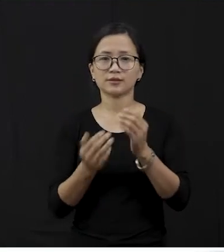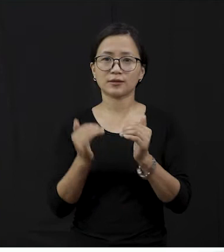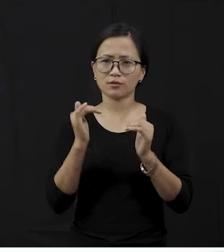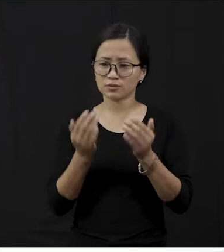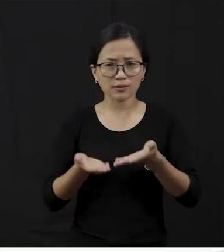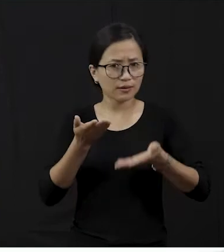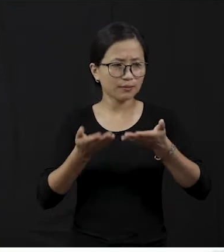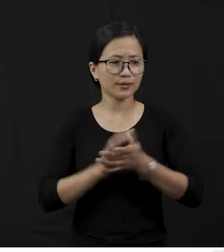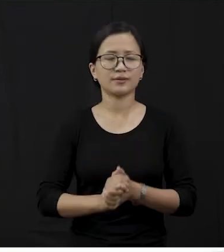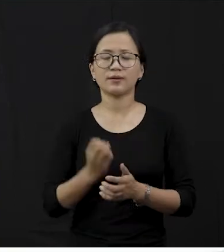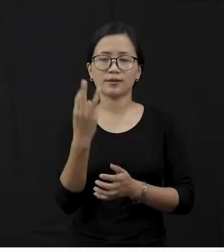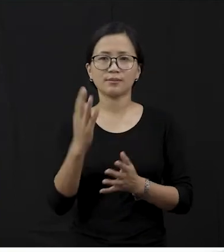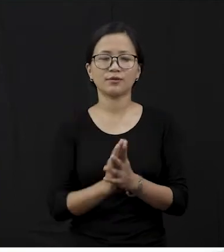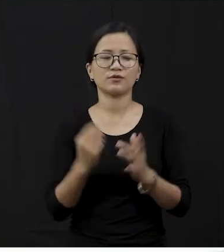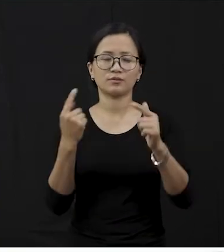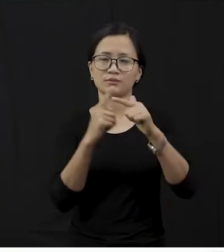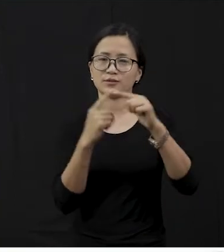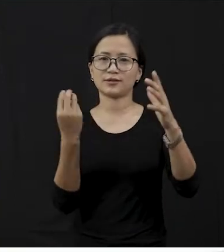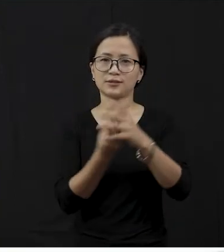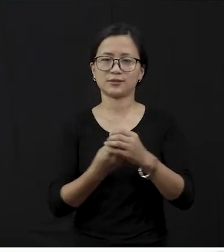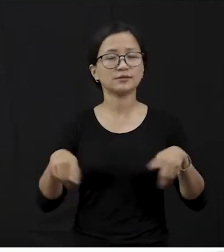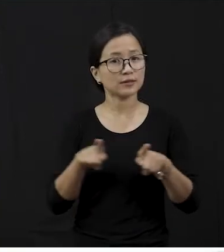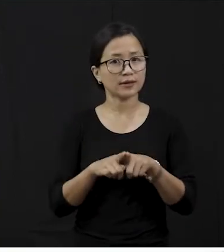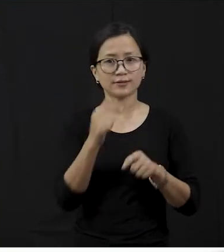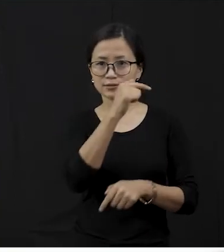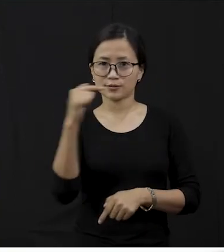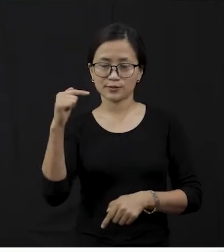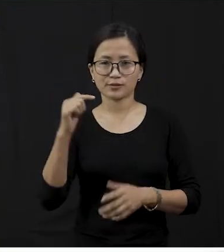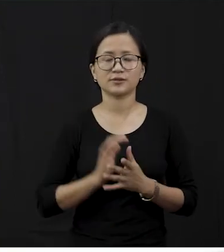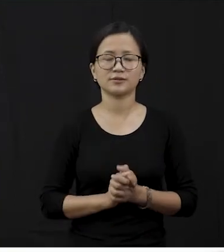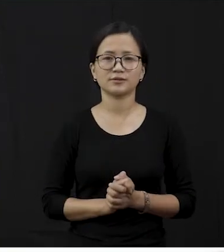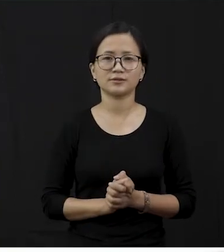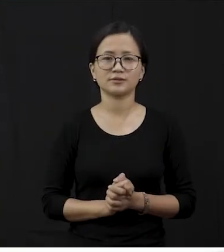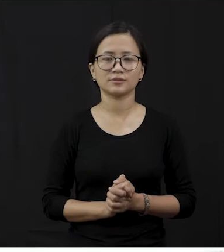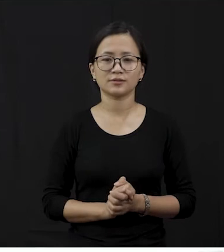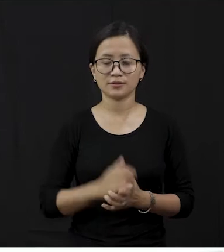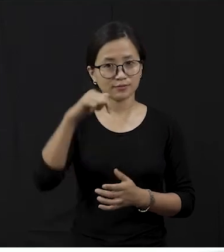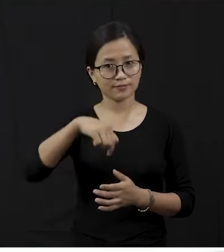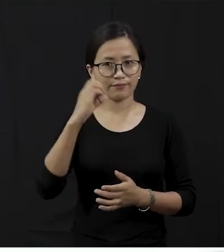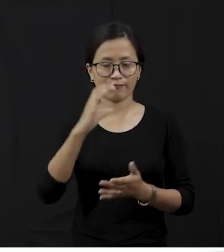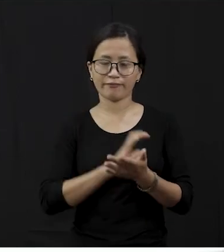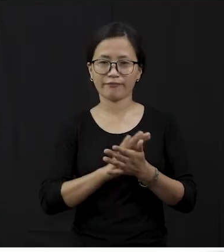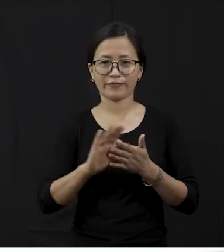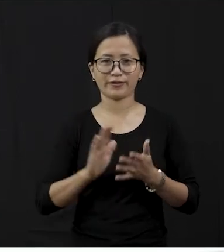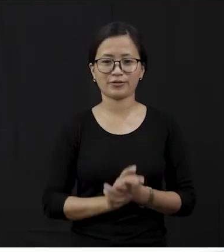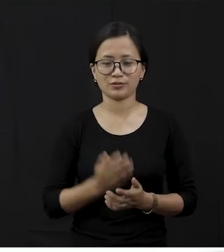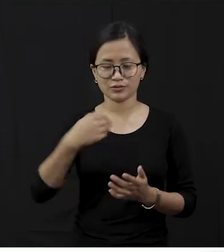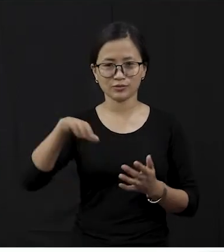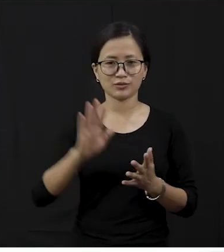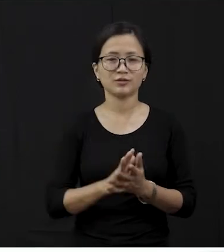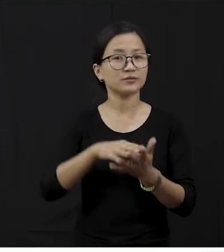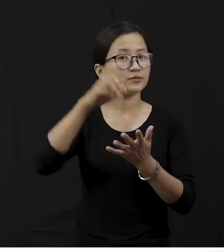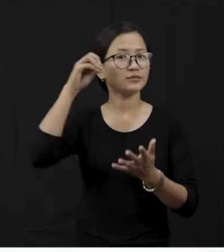numbers on addition and subtraction. Okay. I repeat, in this chapter we are going to learn how